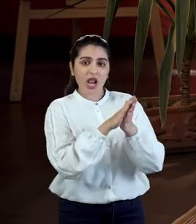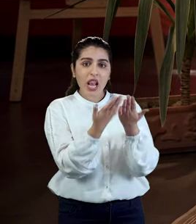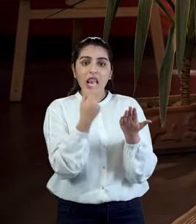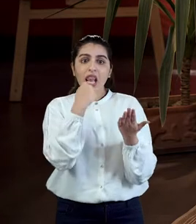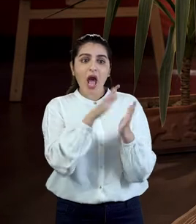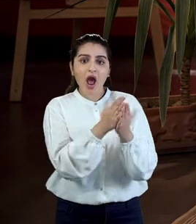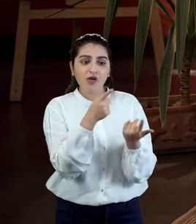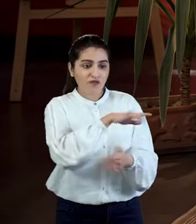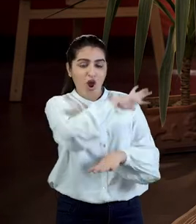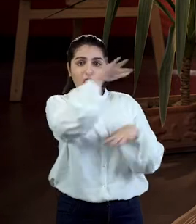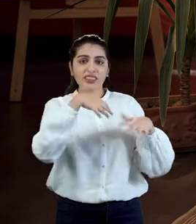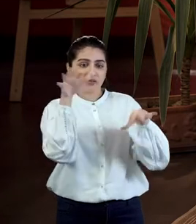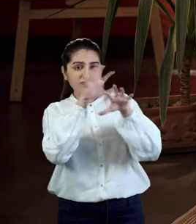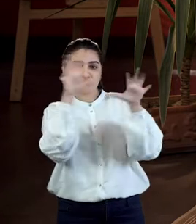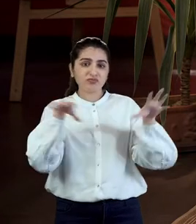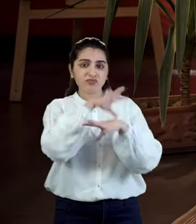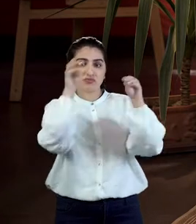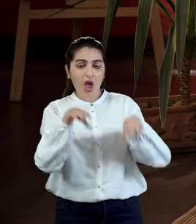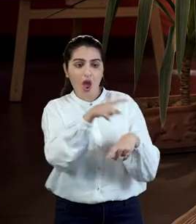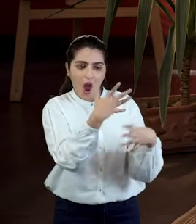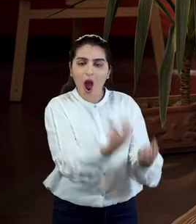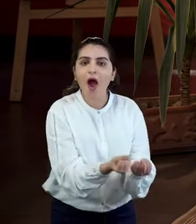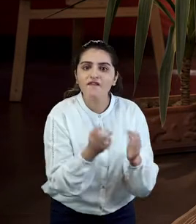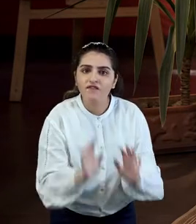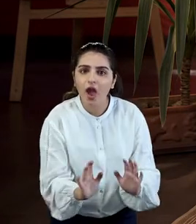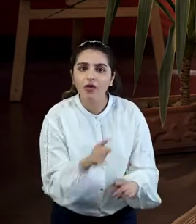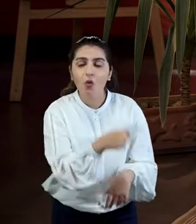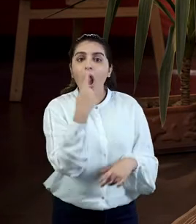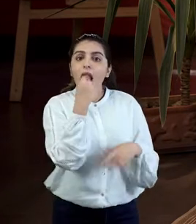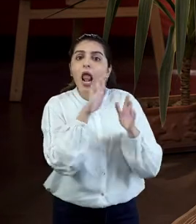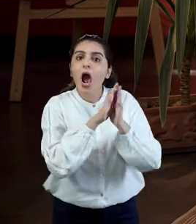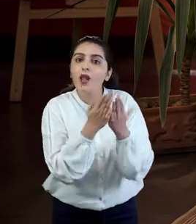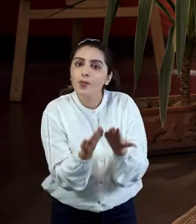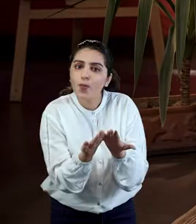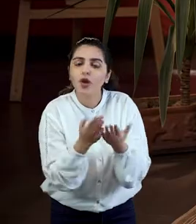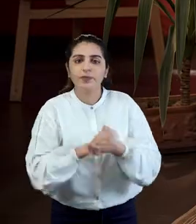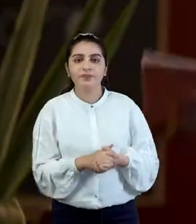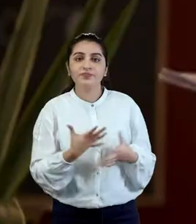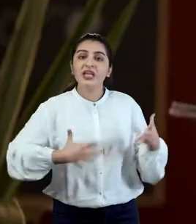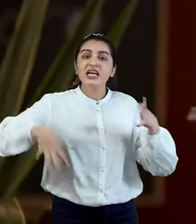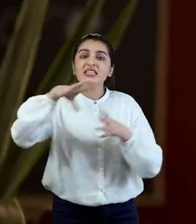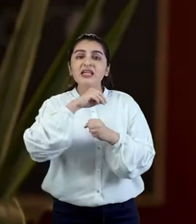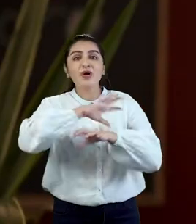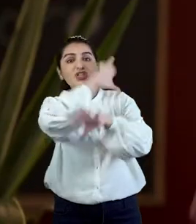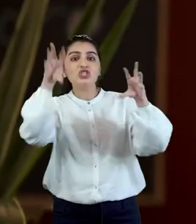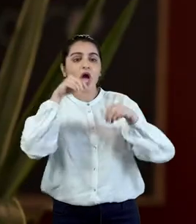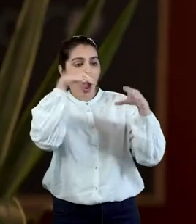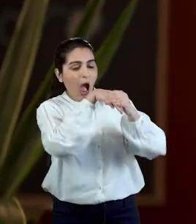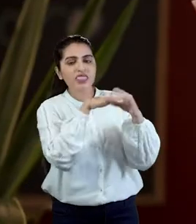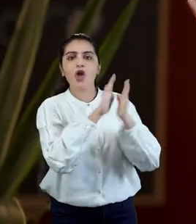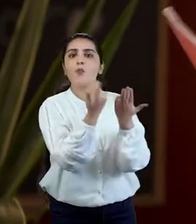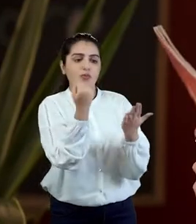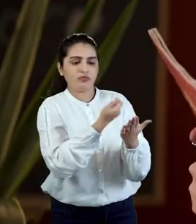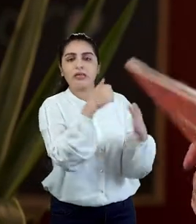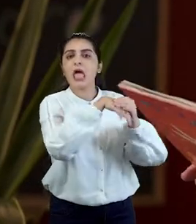which contained all his magic. See, you can see it here. It's a big red book. All his spells in it. Sari jadu ki cheezein uske naam mein